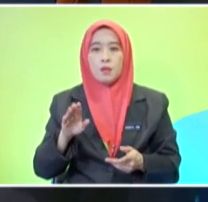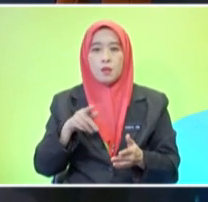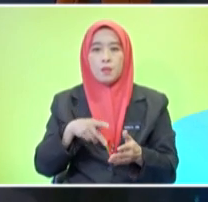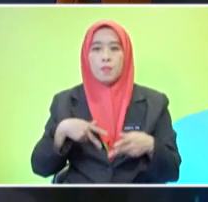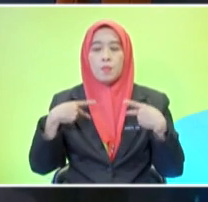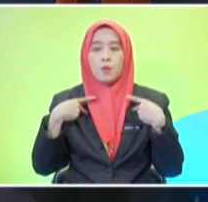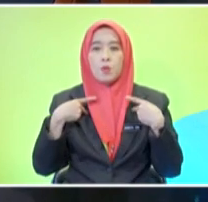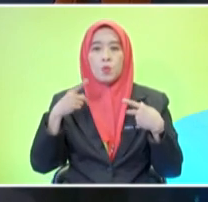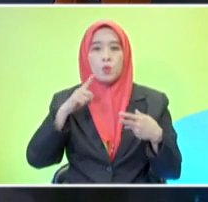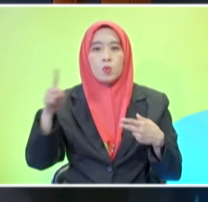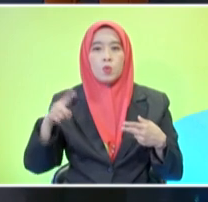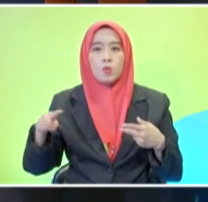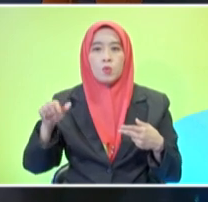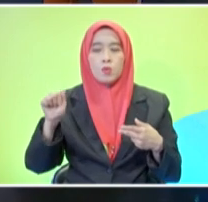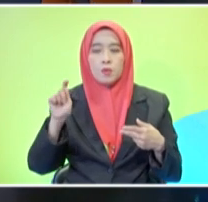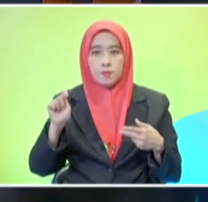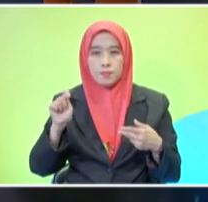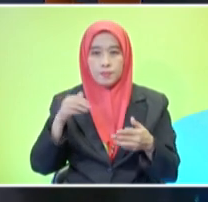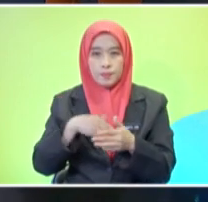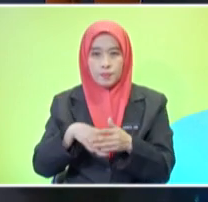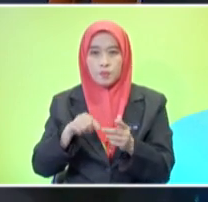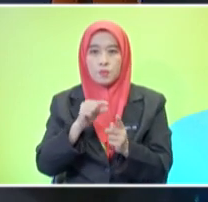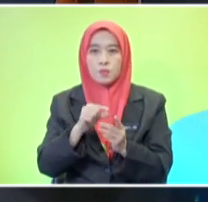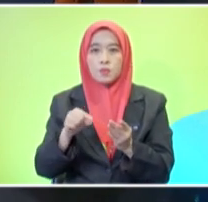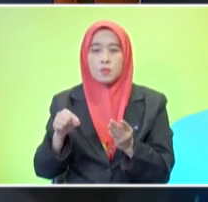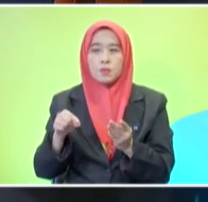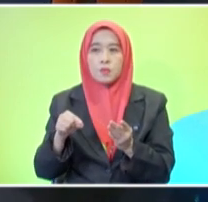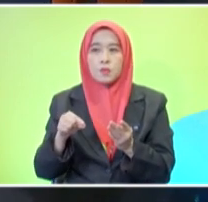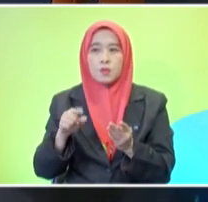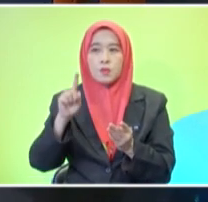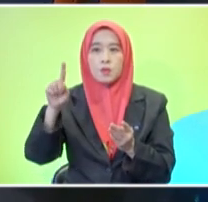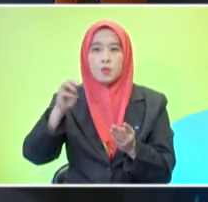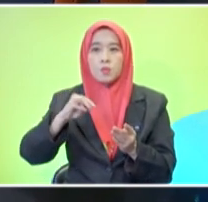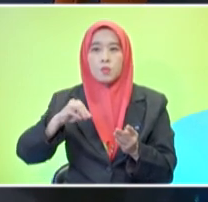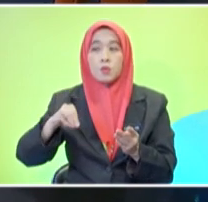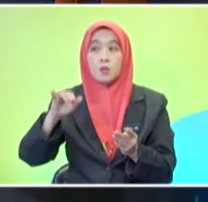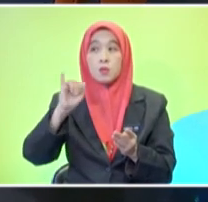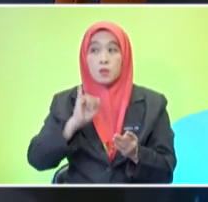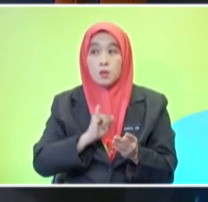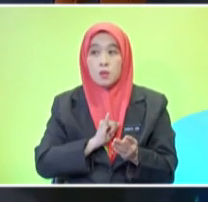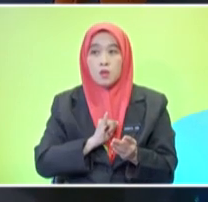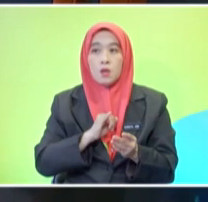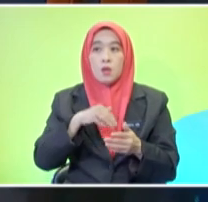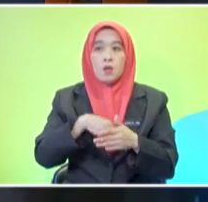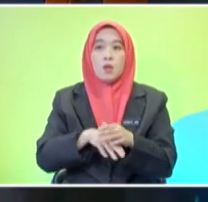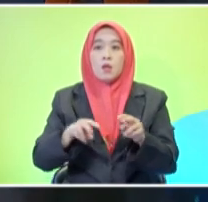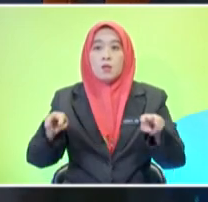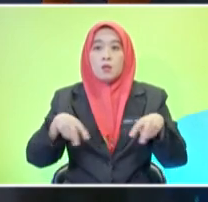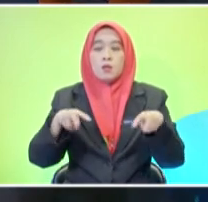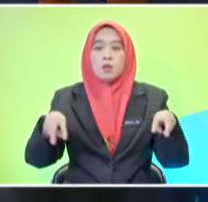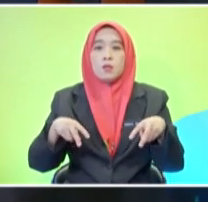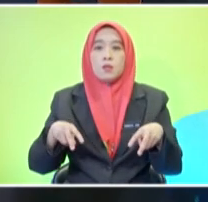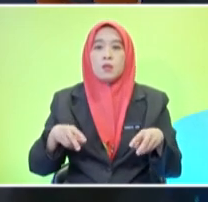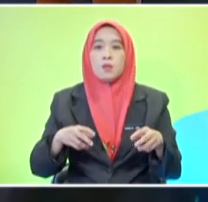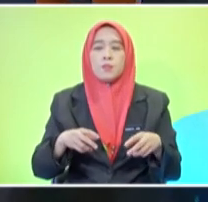Very good, Shafika. Thank you. So now I need one of our students, mm-hmm, to conclude this experiment for us. Okay.